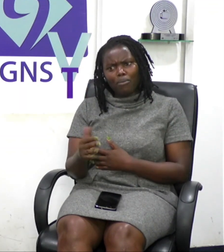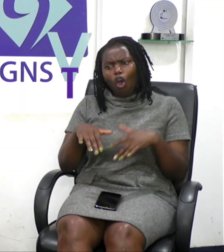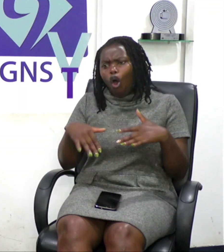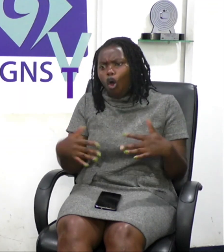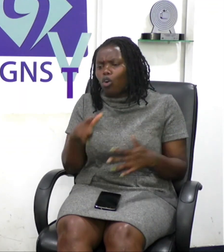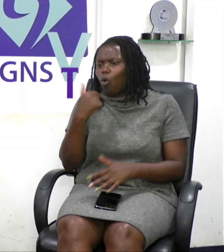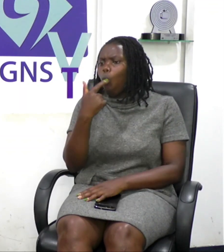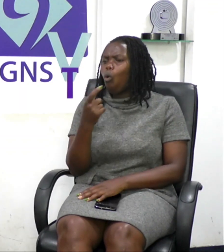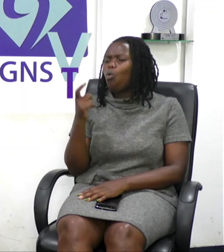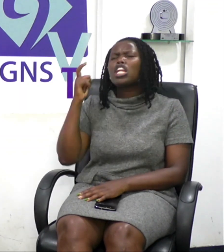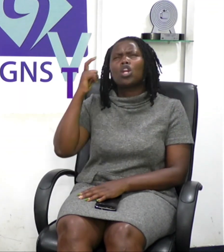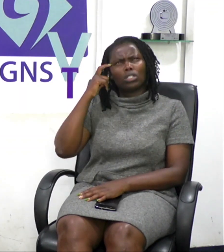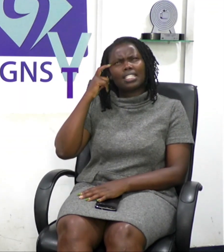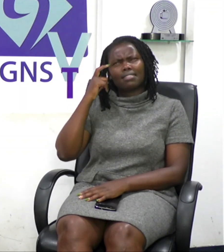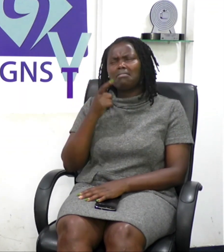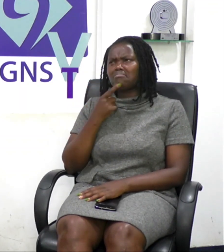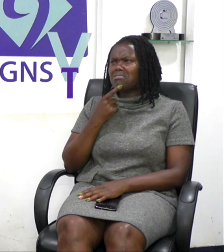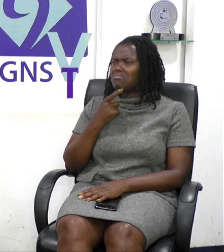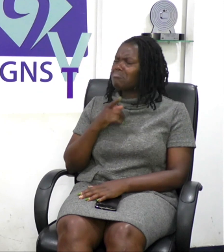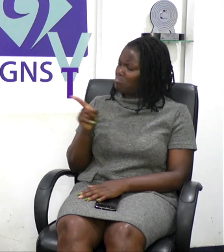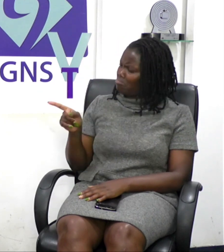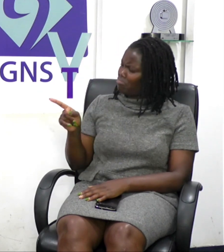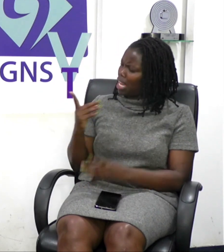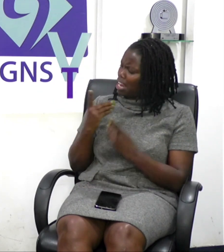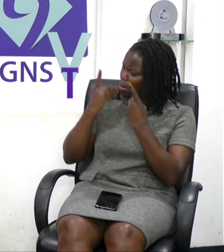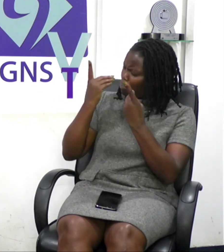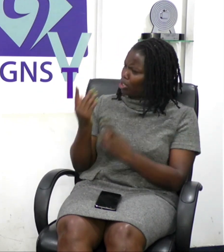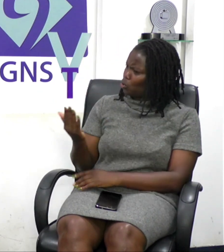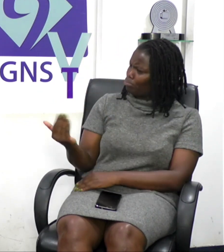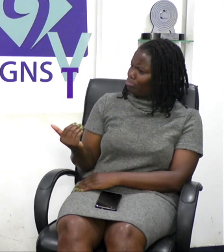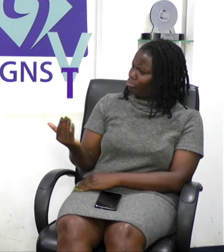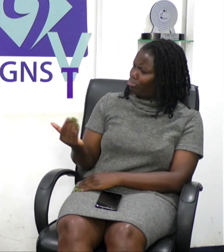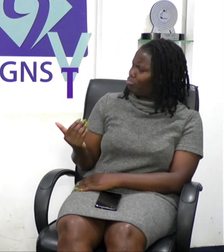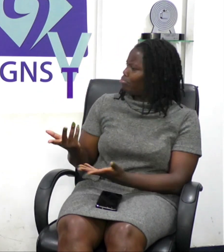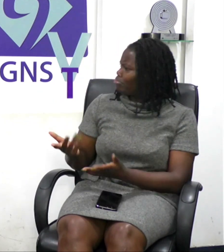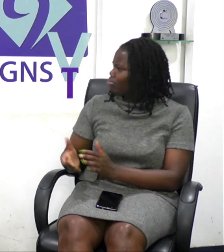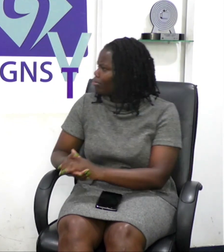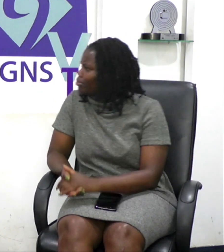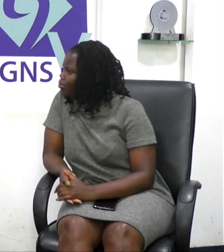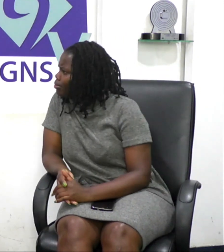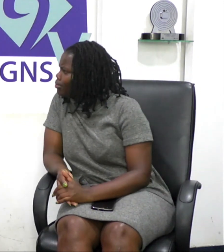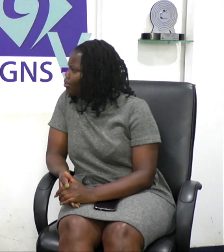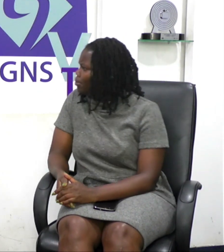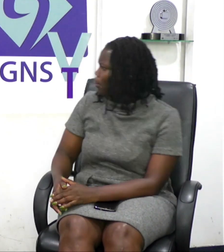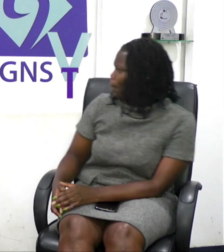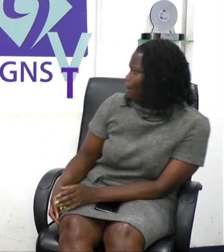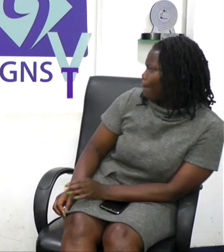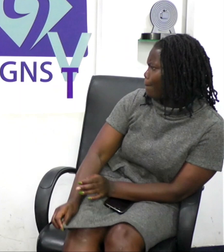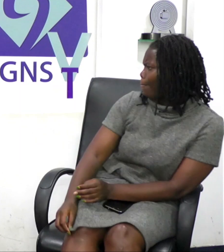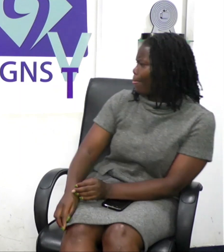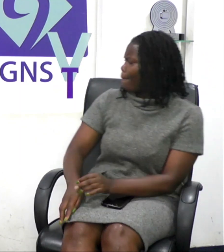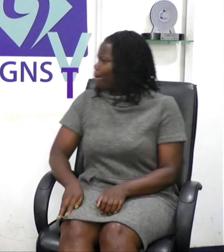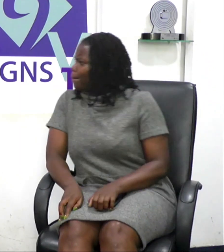your realization that I'm going into depression, or who made you understand that you are